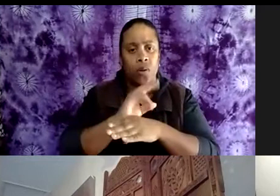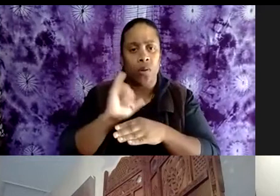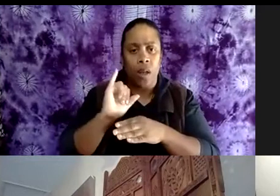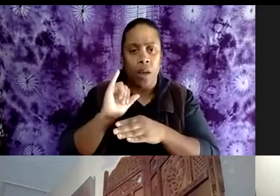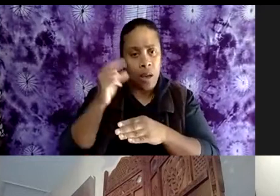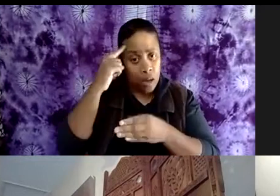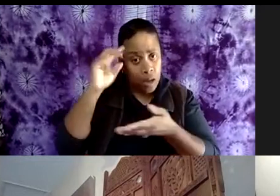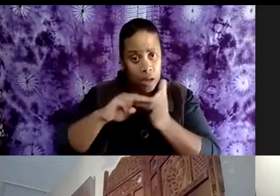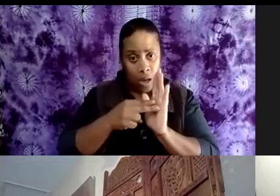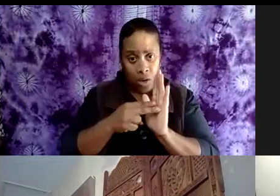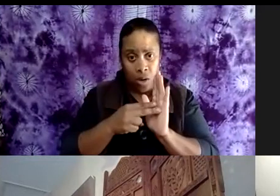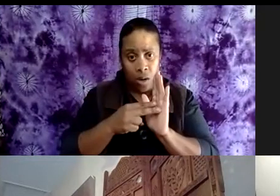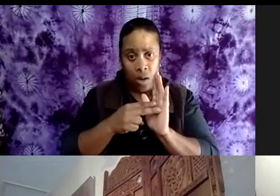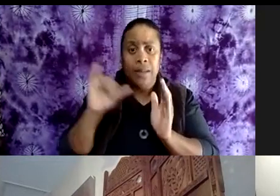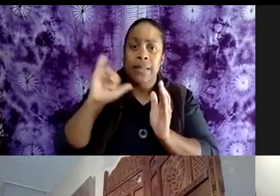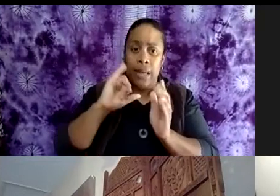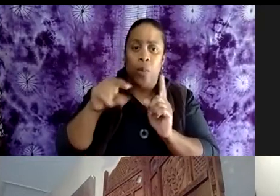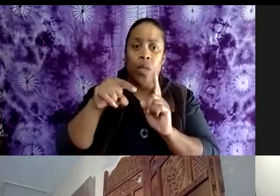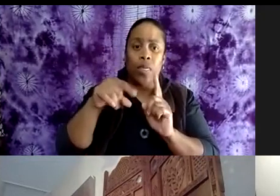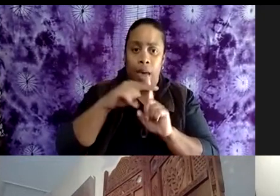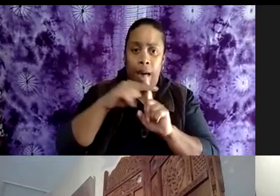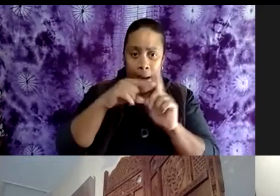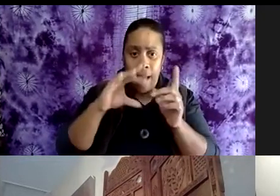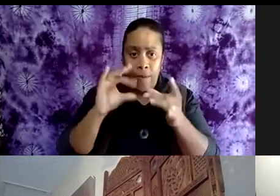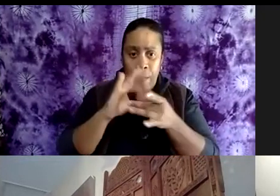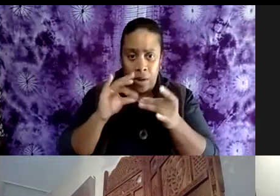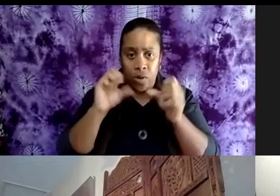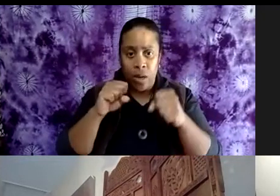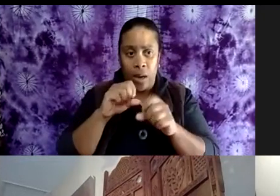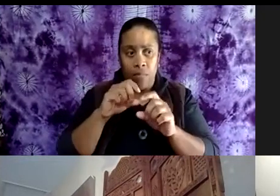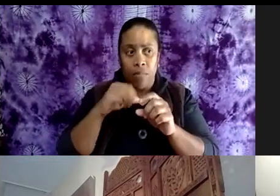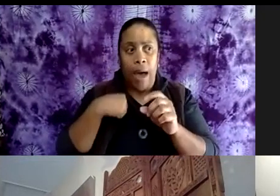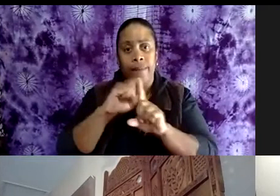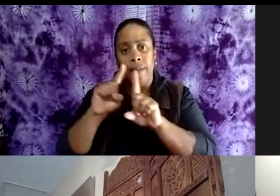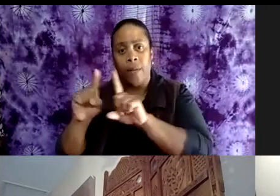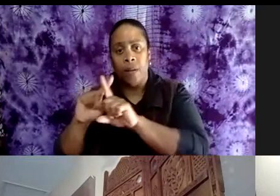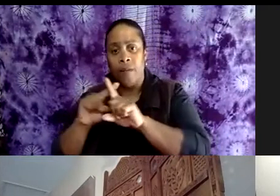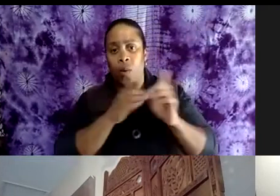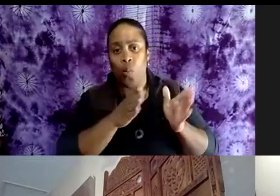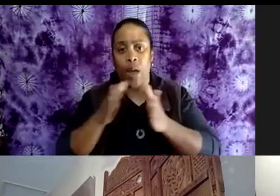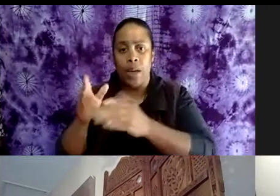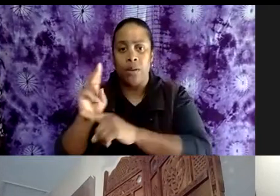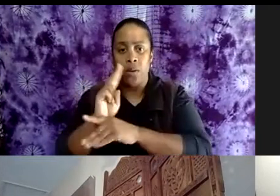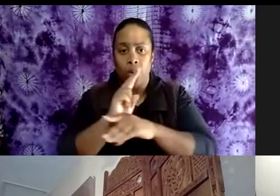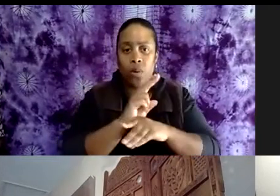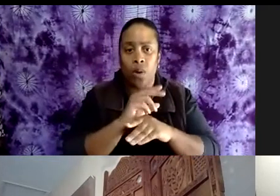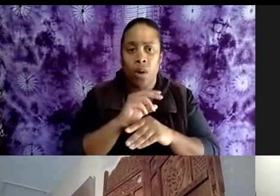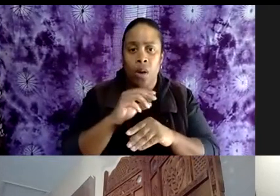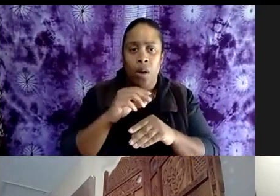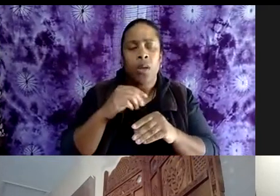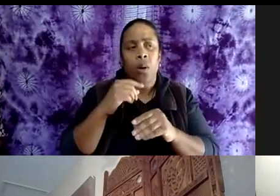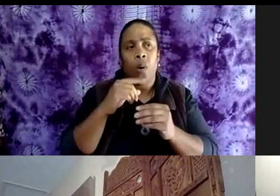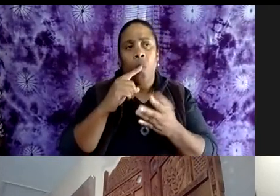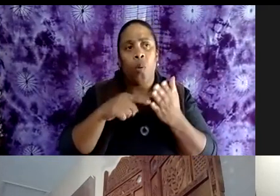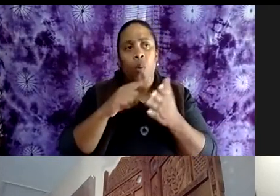And affirmations too can be used in multiple ways and also as an intention. When I say organizing